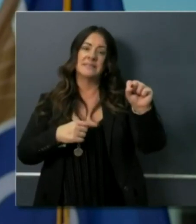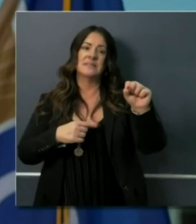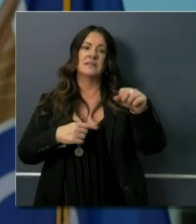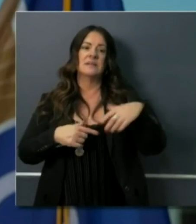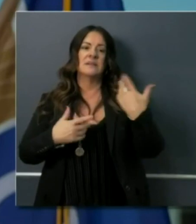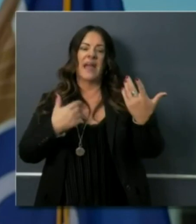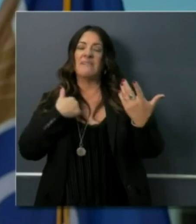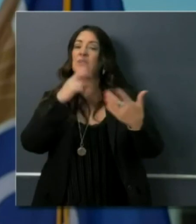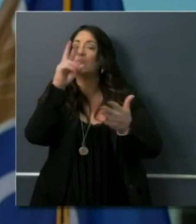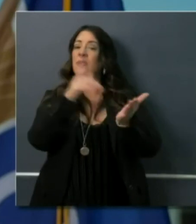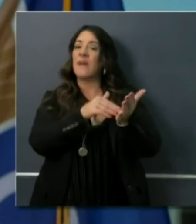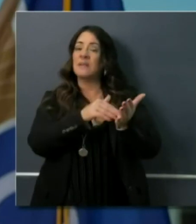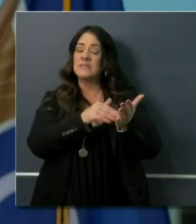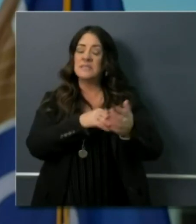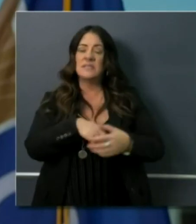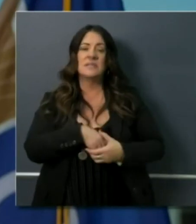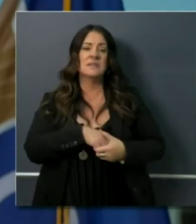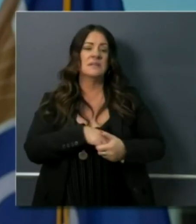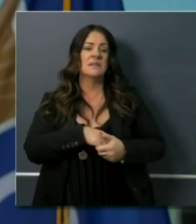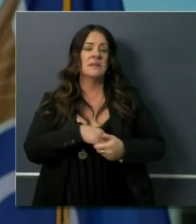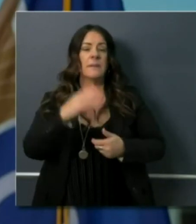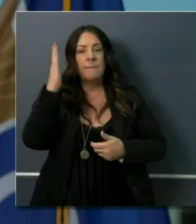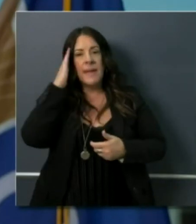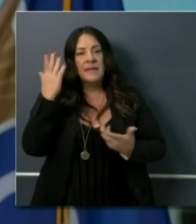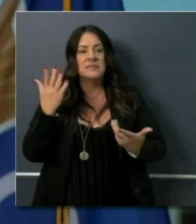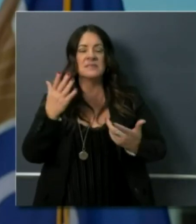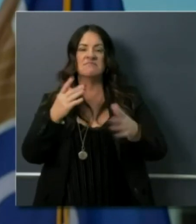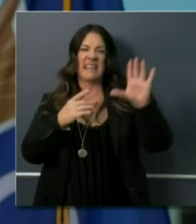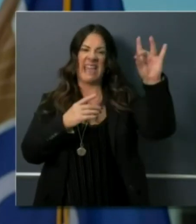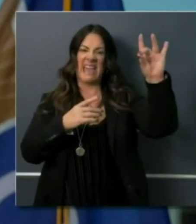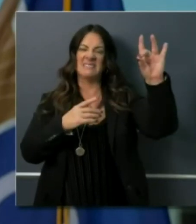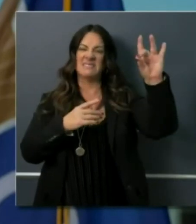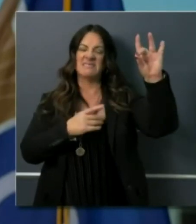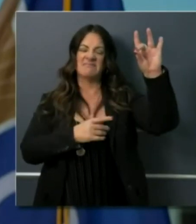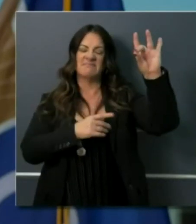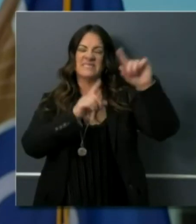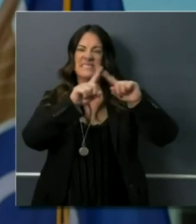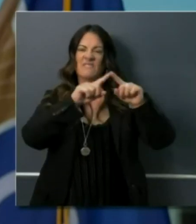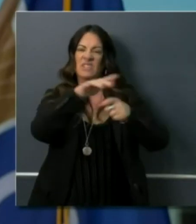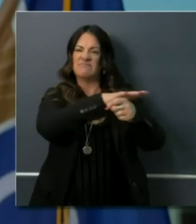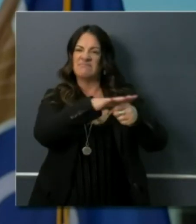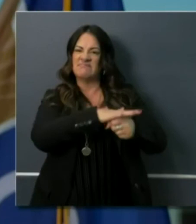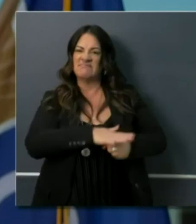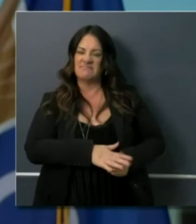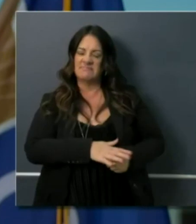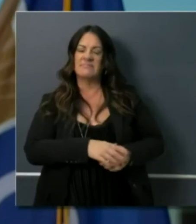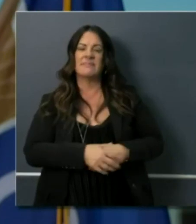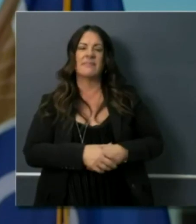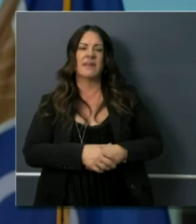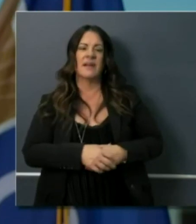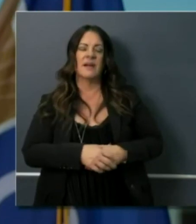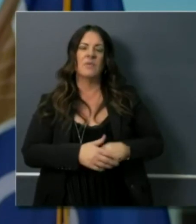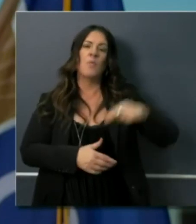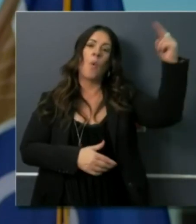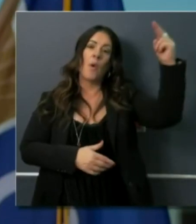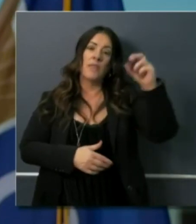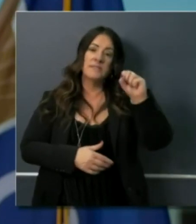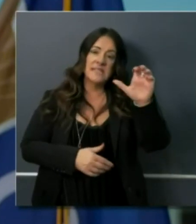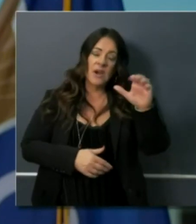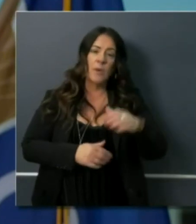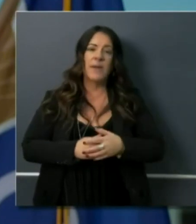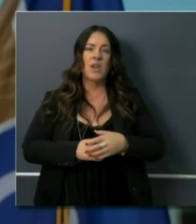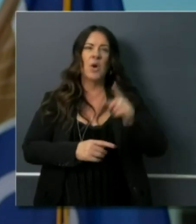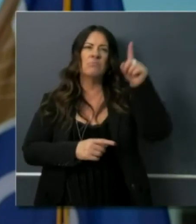2,000 beds, and those 8 FMS sites are all throughout the state of California, including north of Sacramento, around